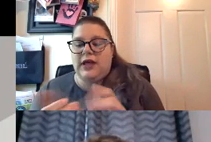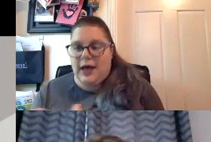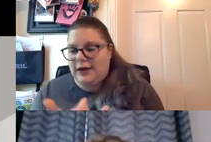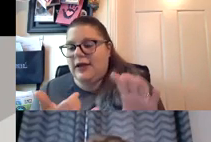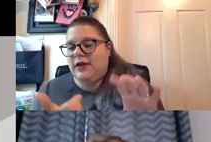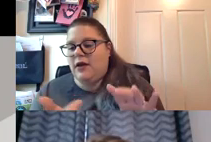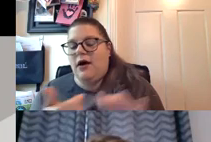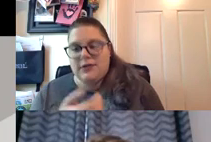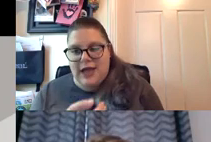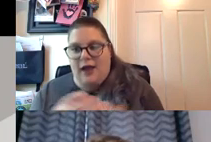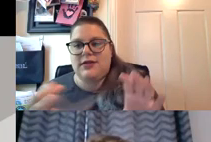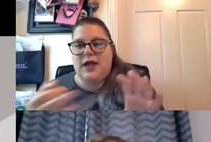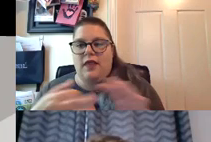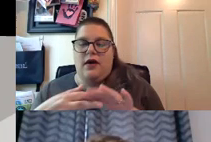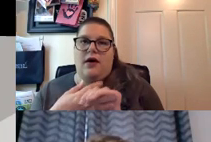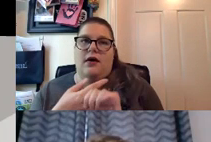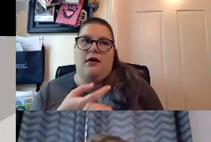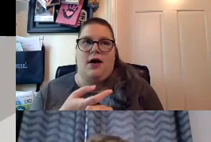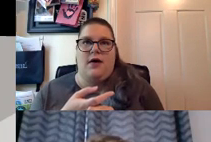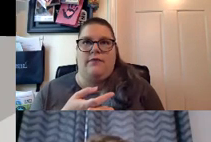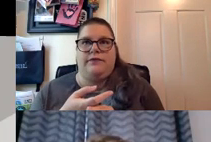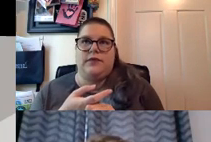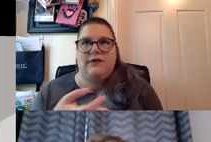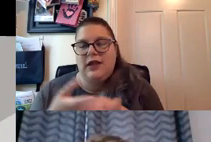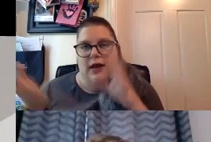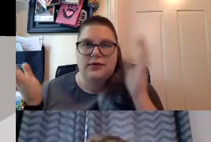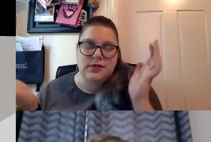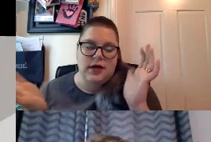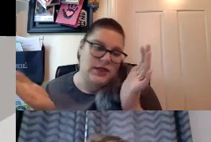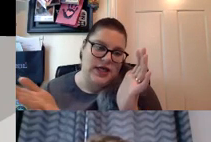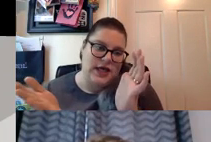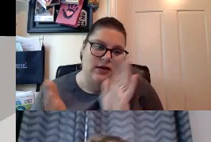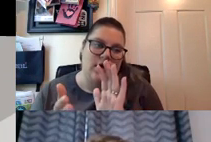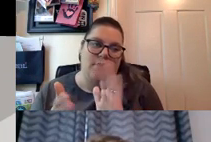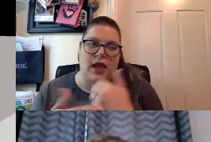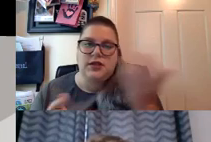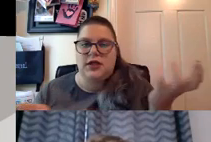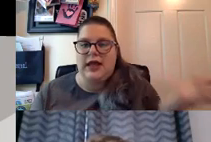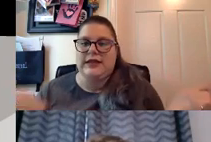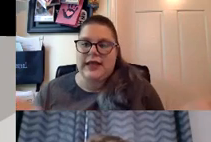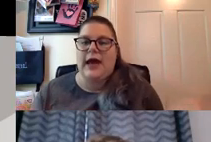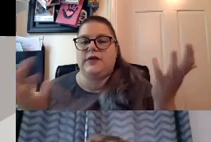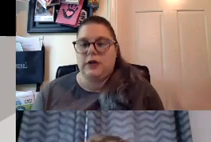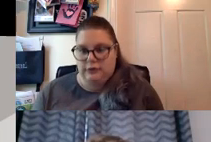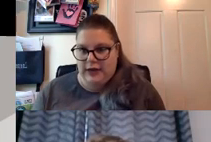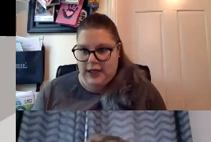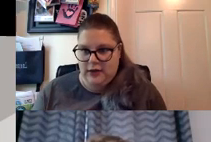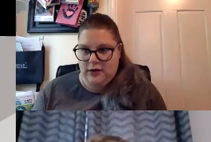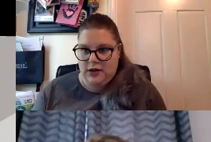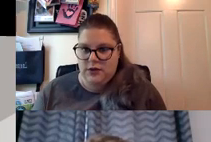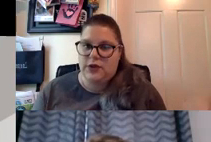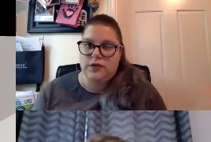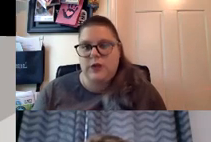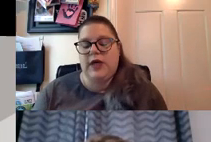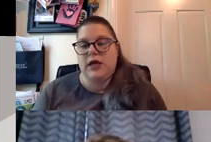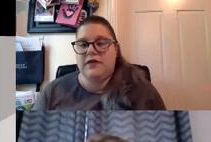doing the heading and the alt text and the everything else that we did, making sure that it's tagged correctly.